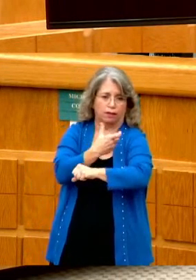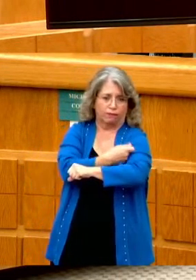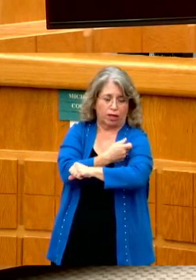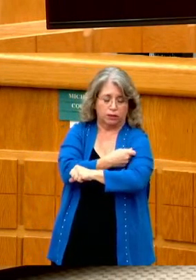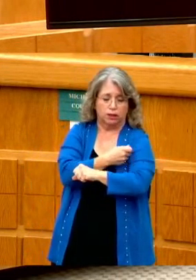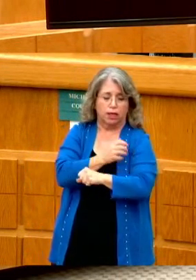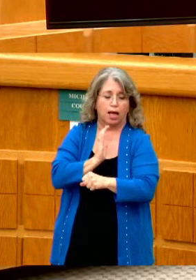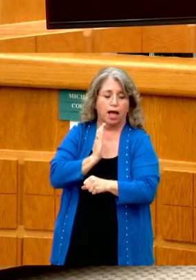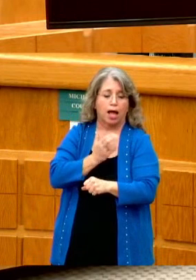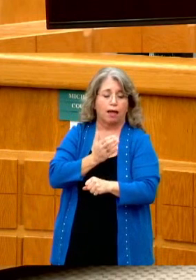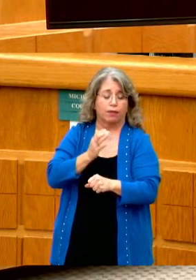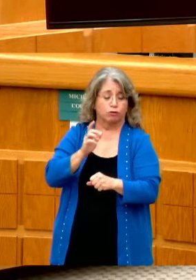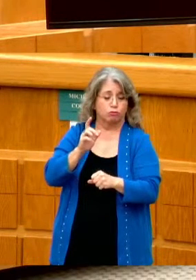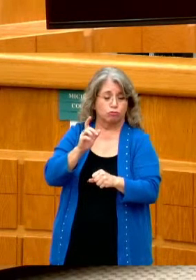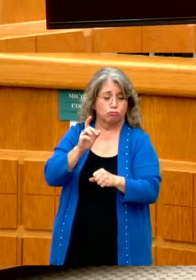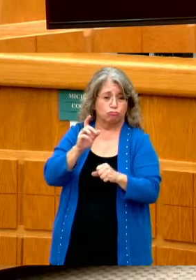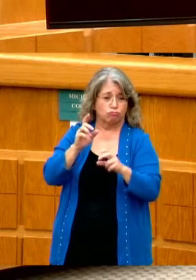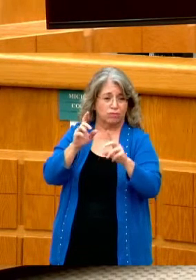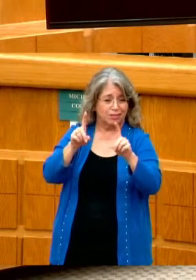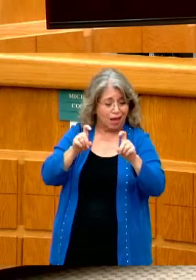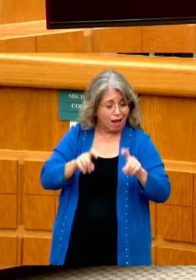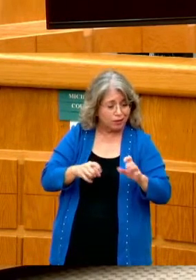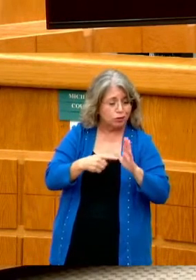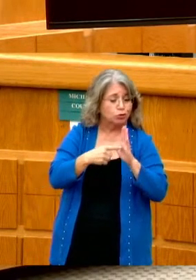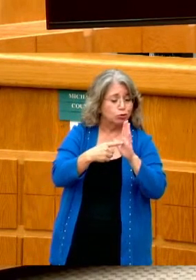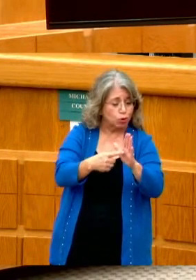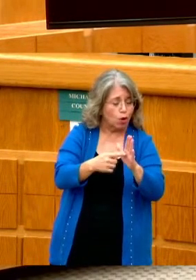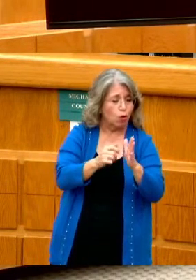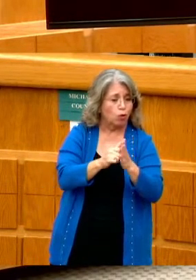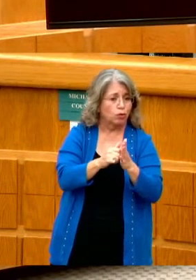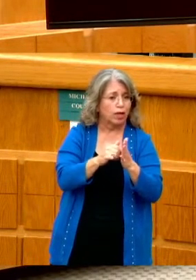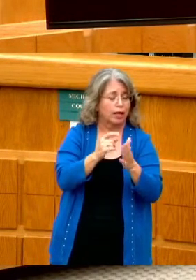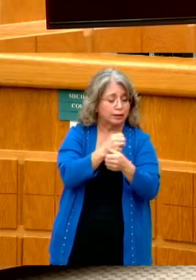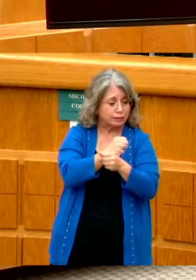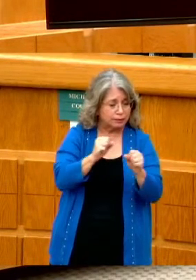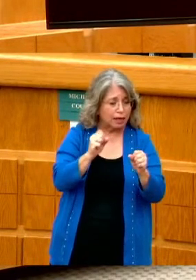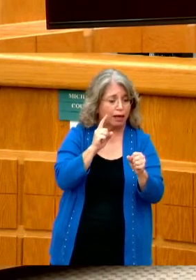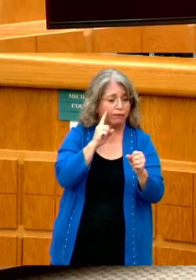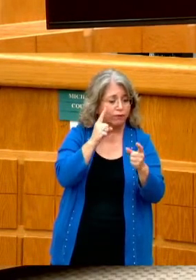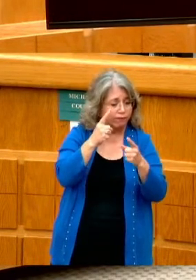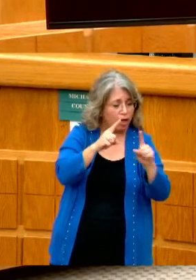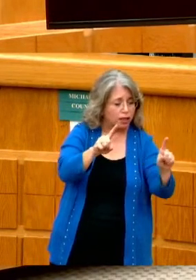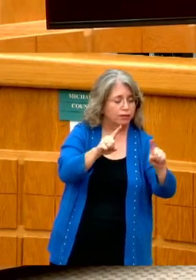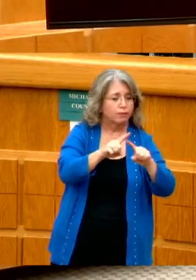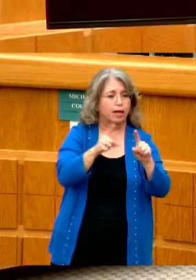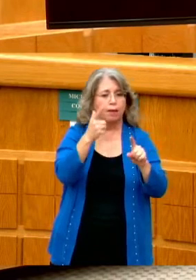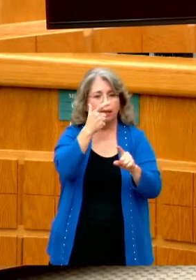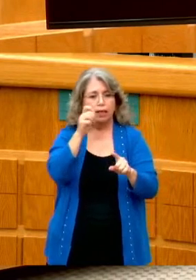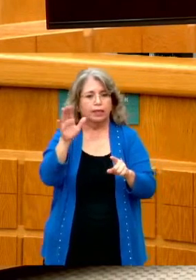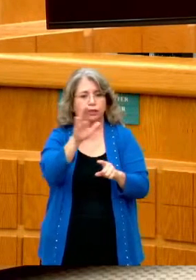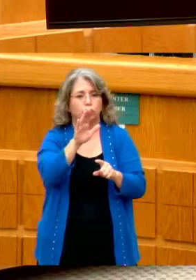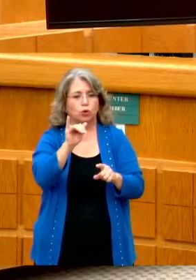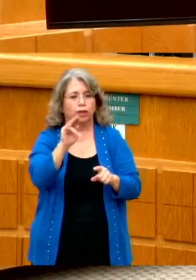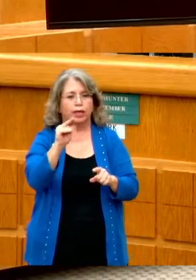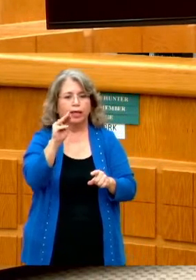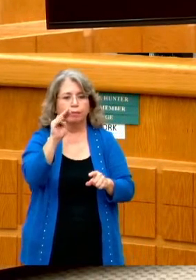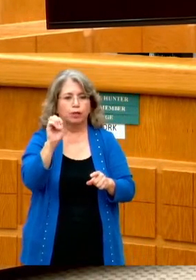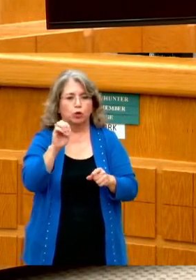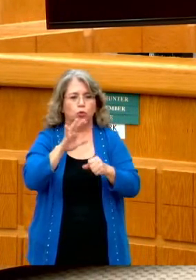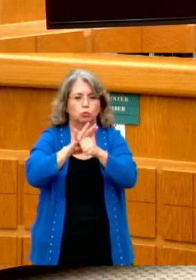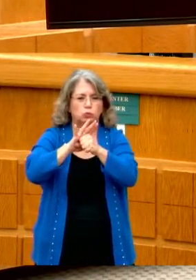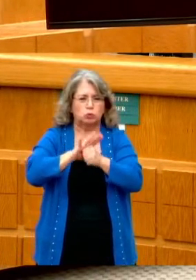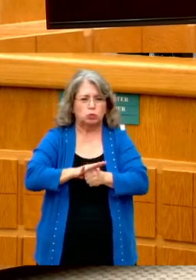safe and efficacious, but because you are immunosuppressed, you may not receive as